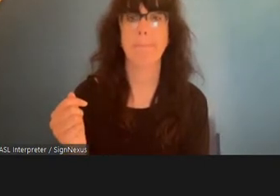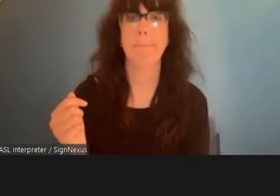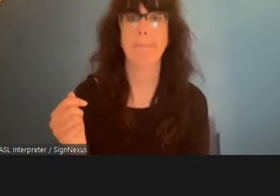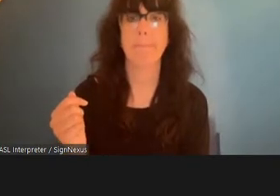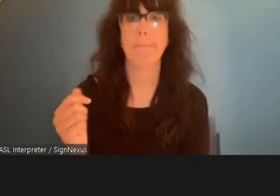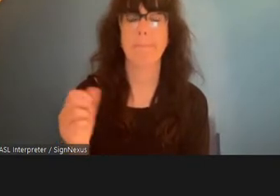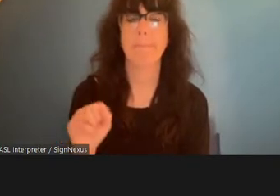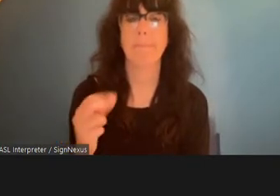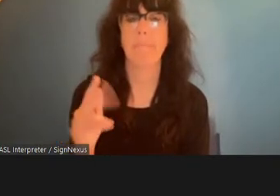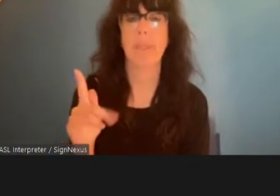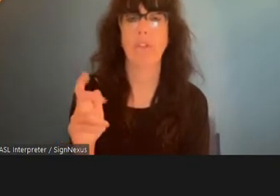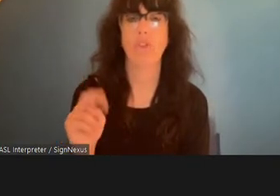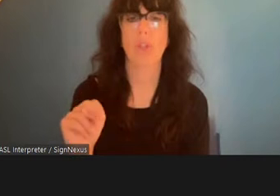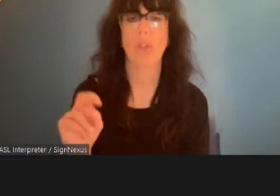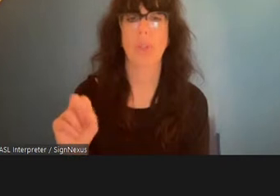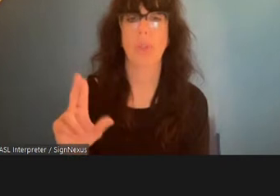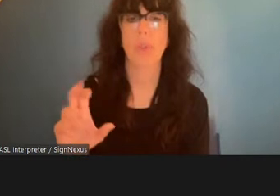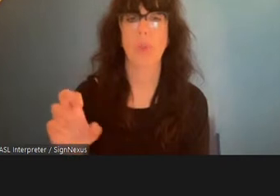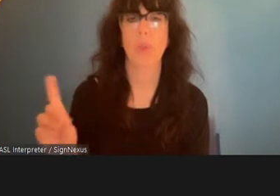sheldon sood